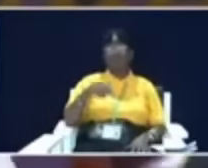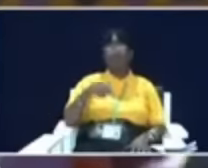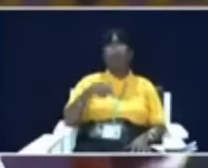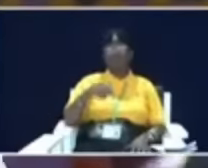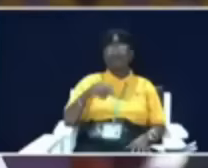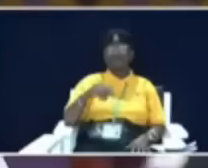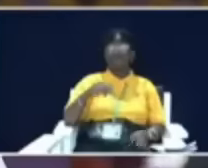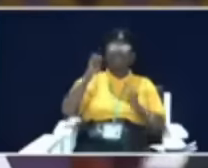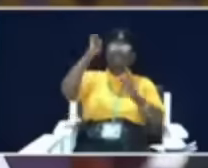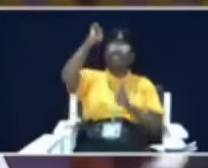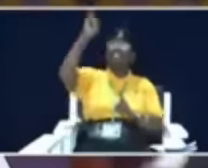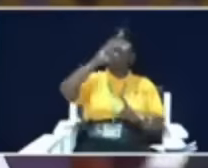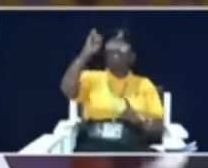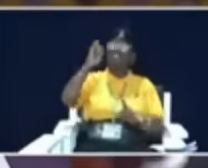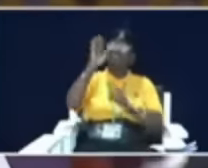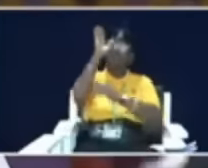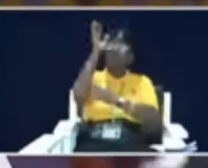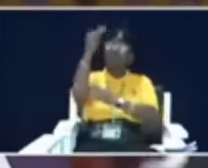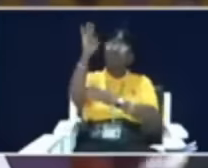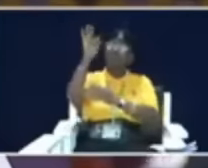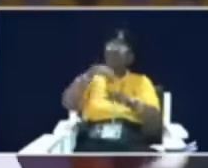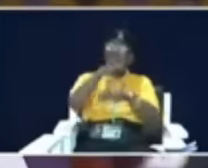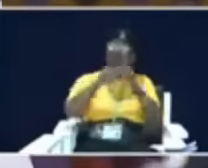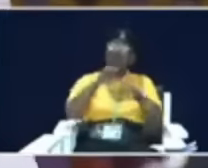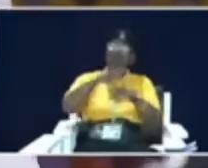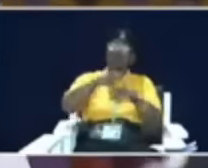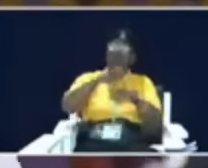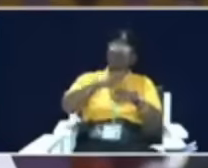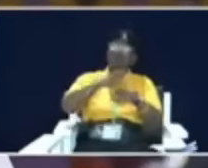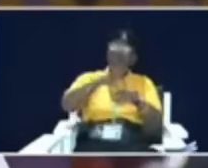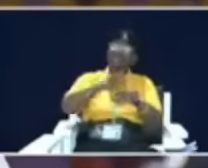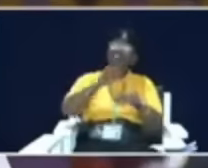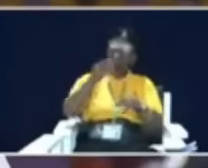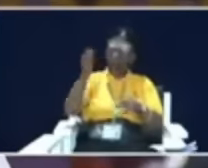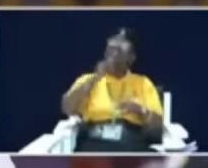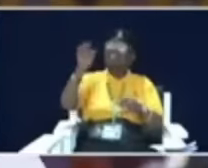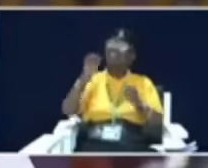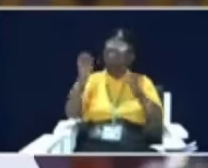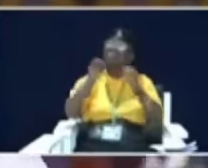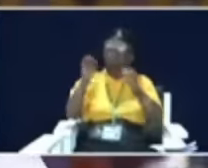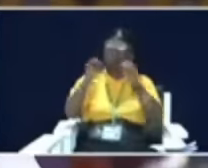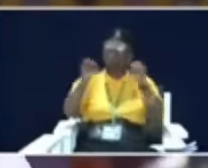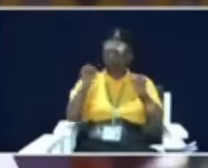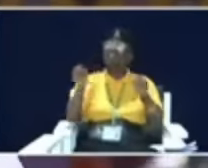He's the God of all flesh. There's nothing too hard for him to do.